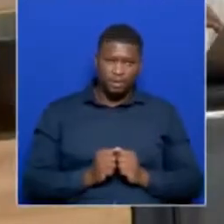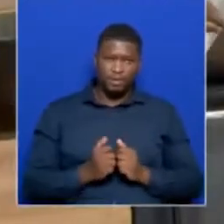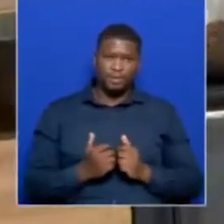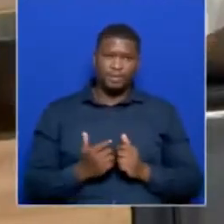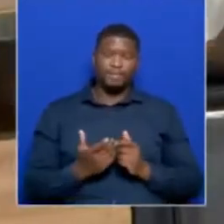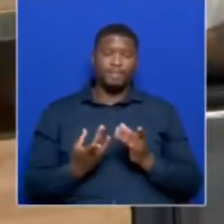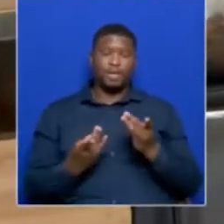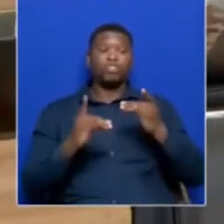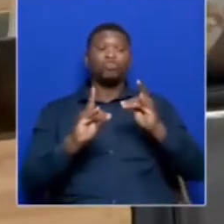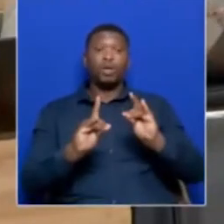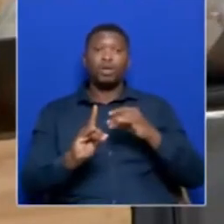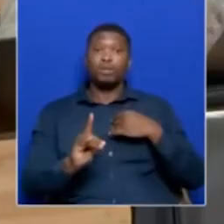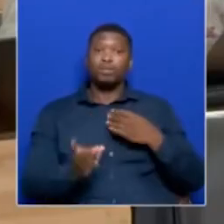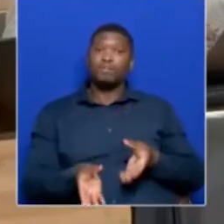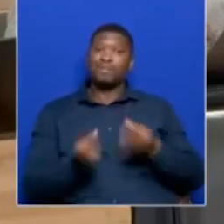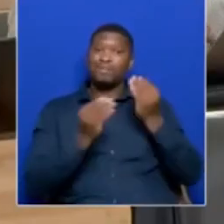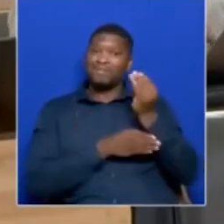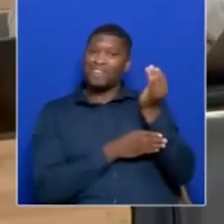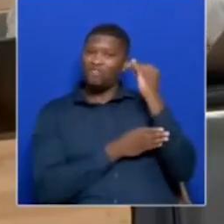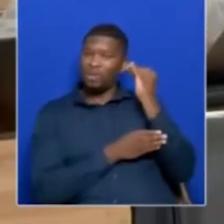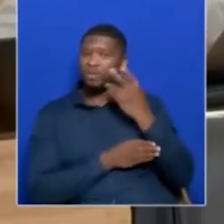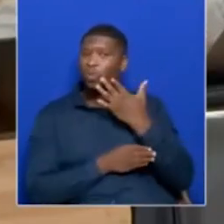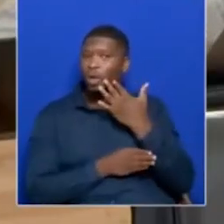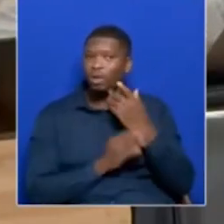on Sunday, the 2nd